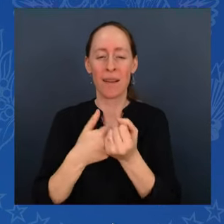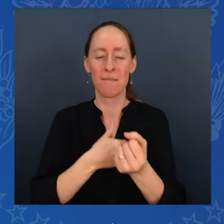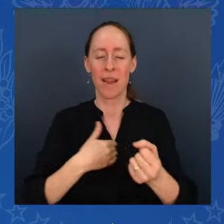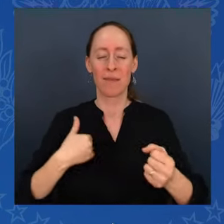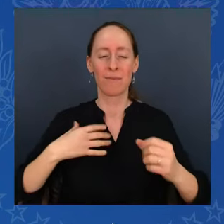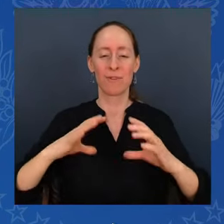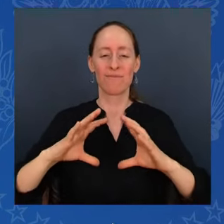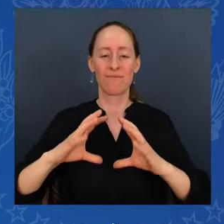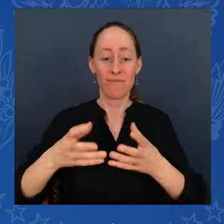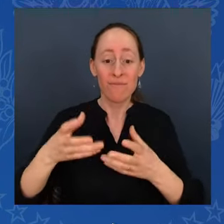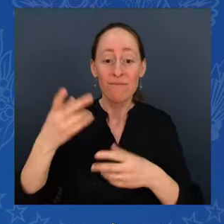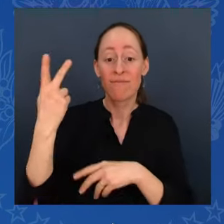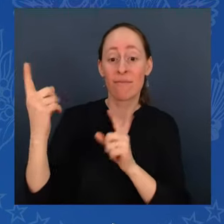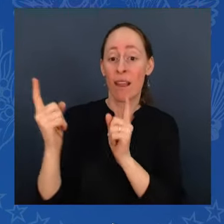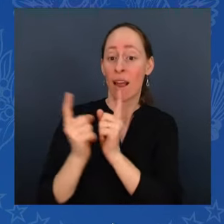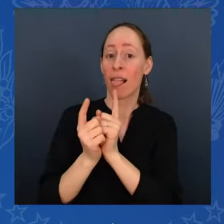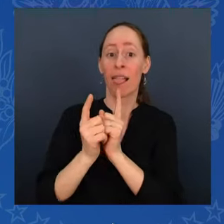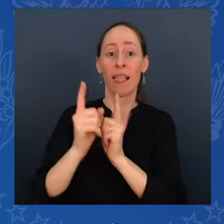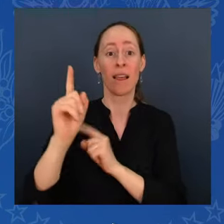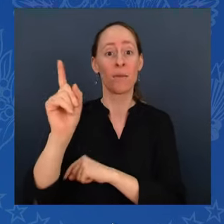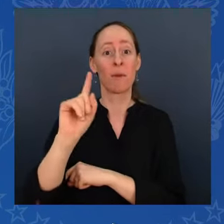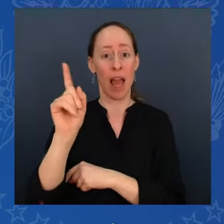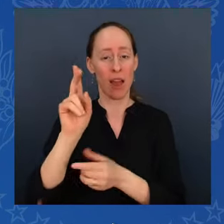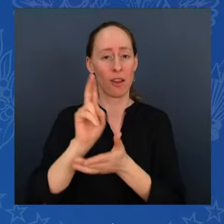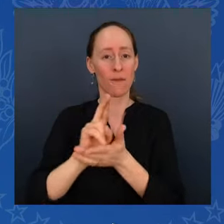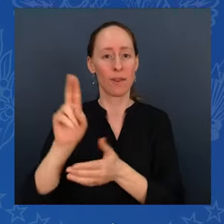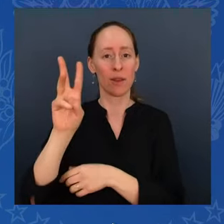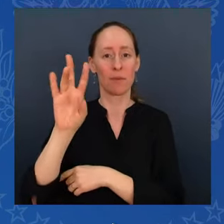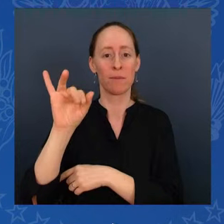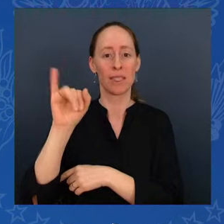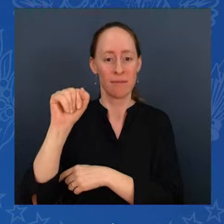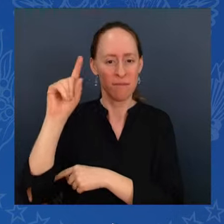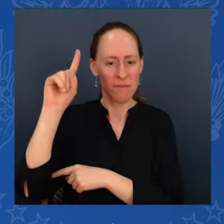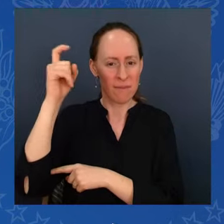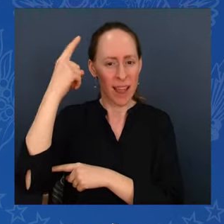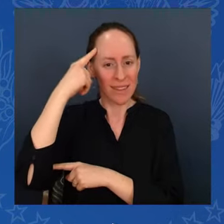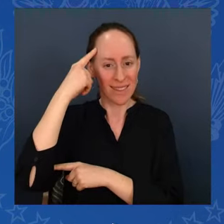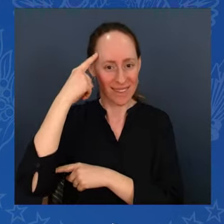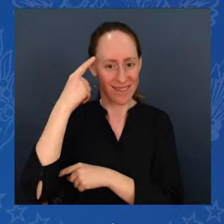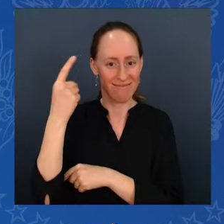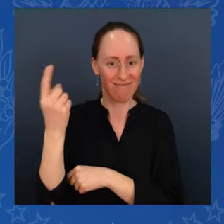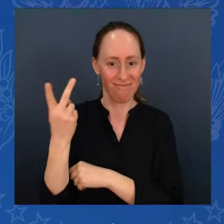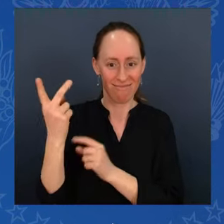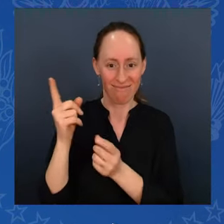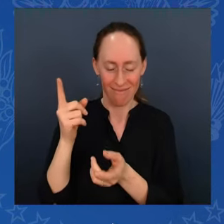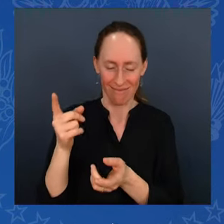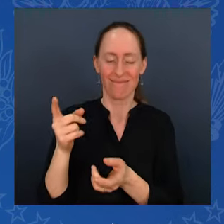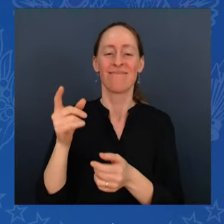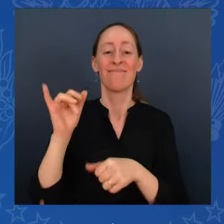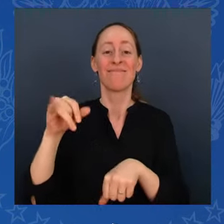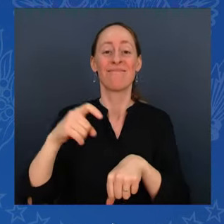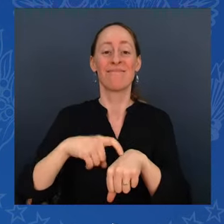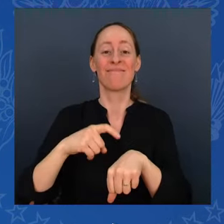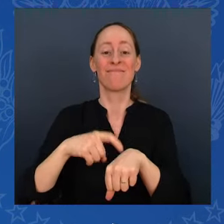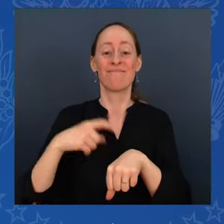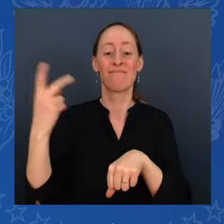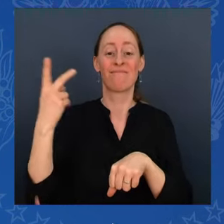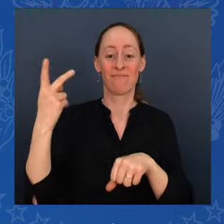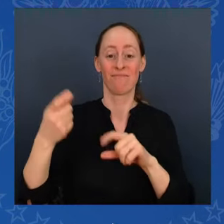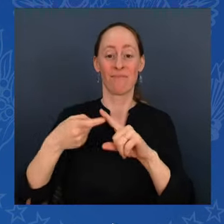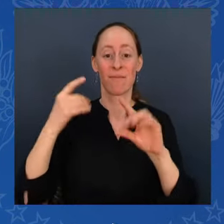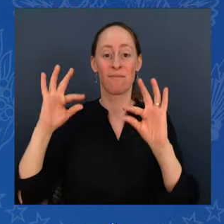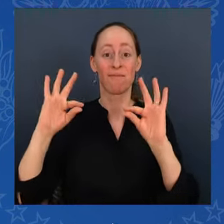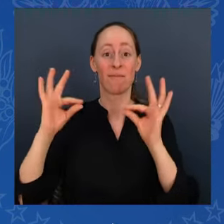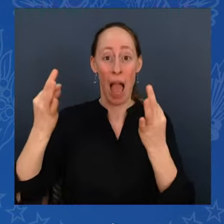Coming from a family of farmers in rural Wisconsin, I had to take out student loans to afford my tuition. Together, we have